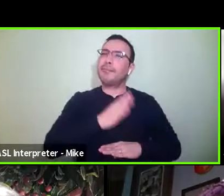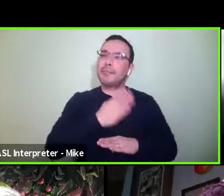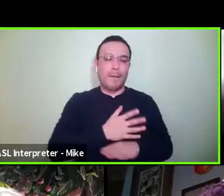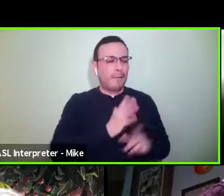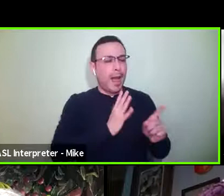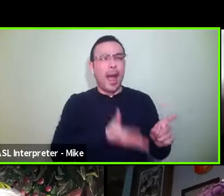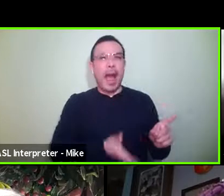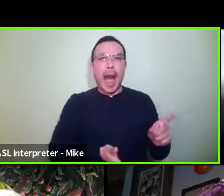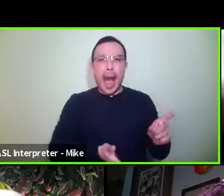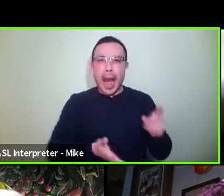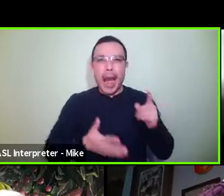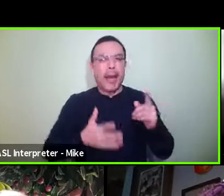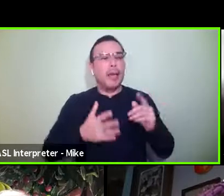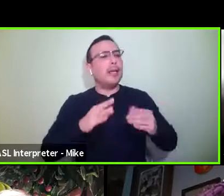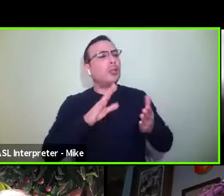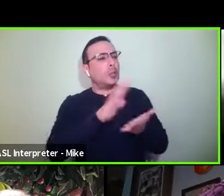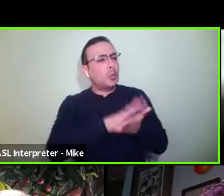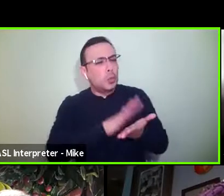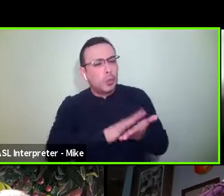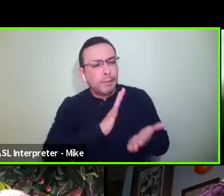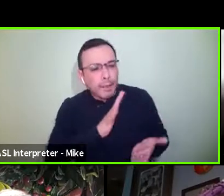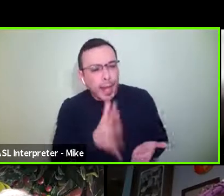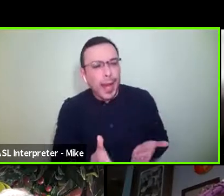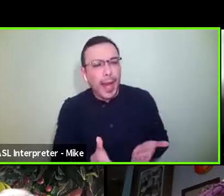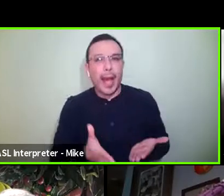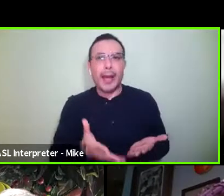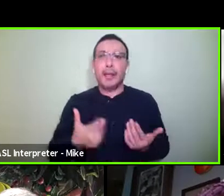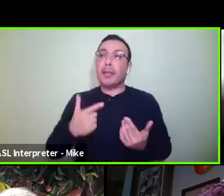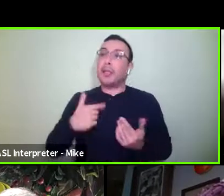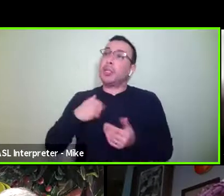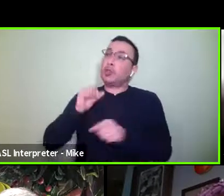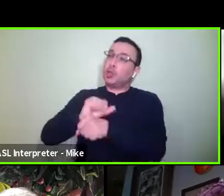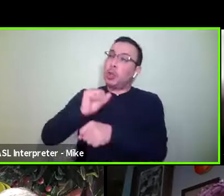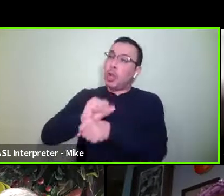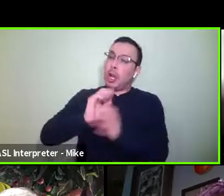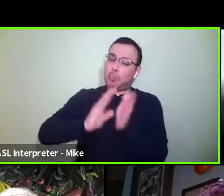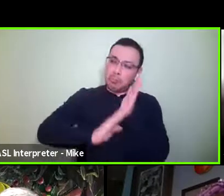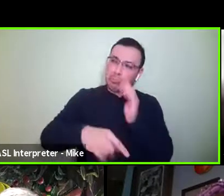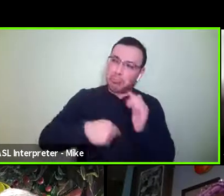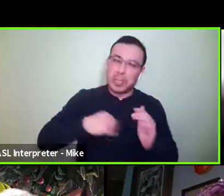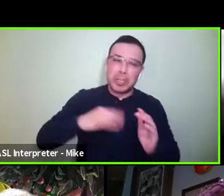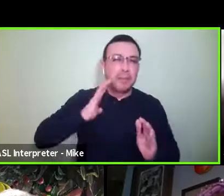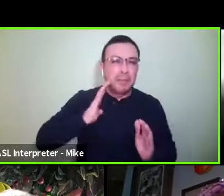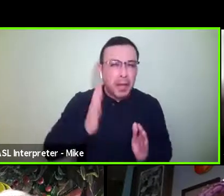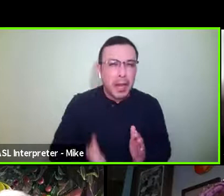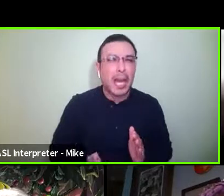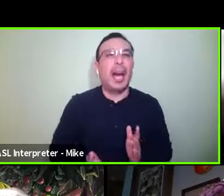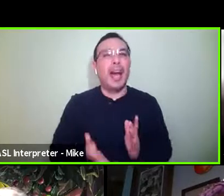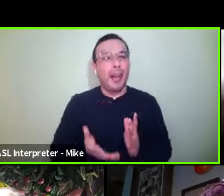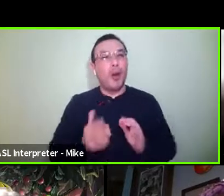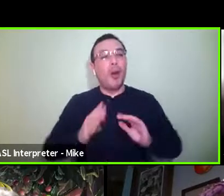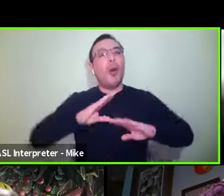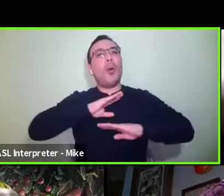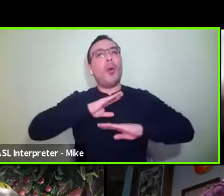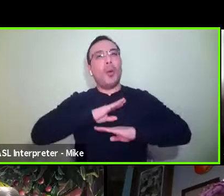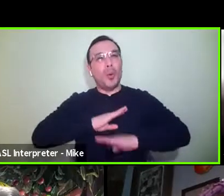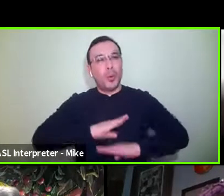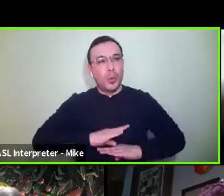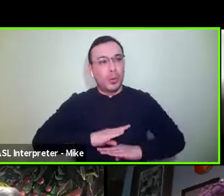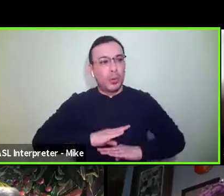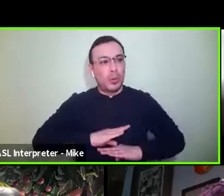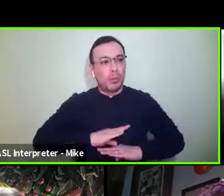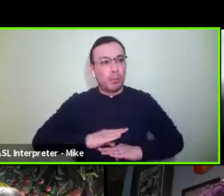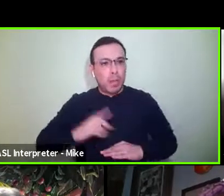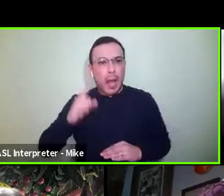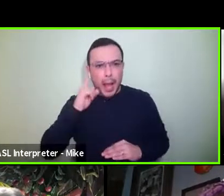cure, quote unquote, for their children. So I think a lot of it is just practical. And if